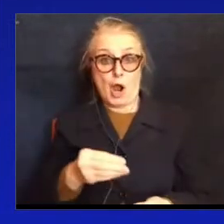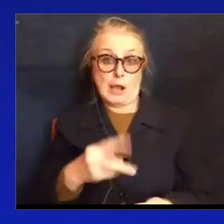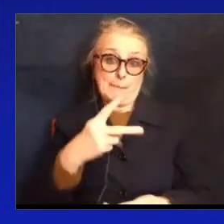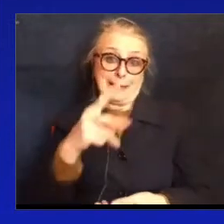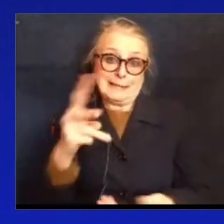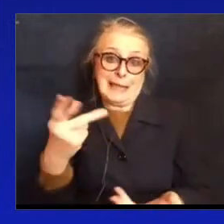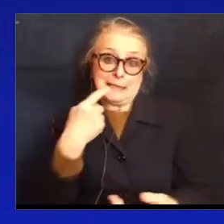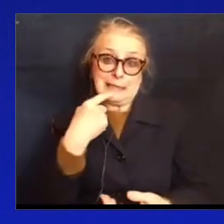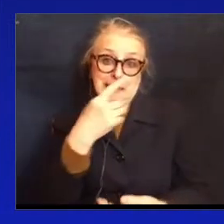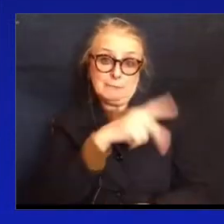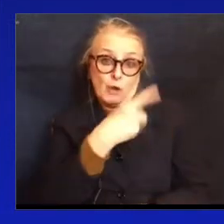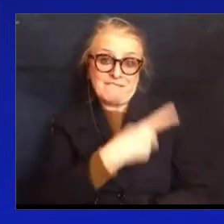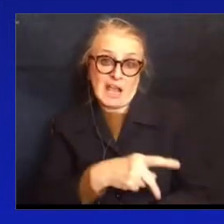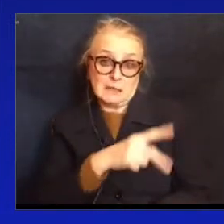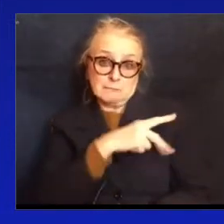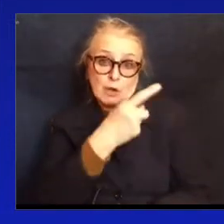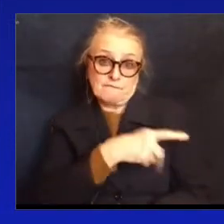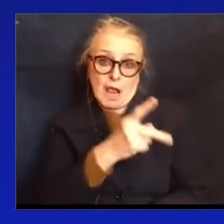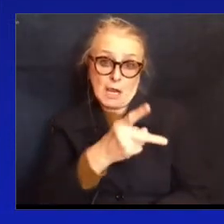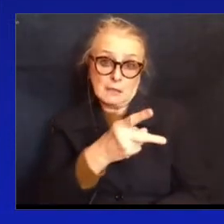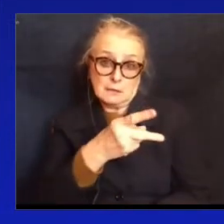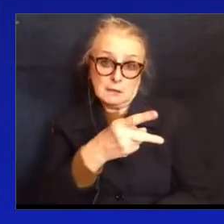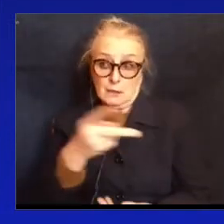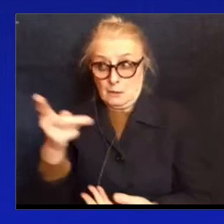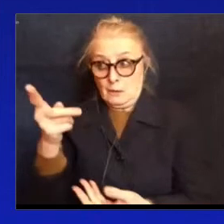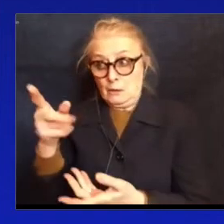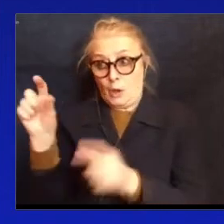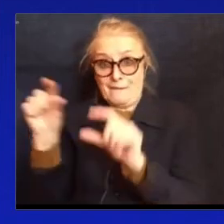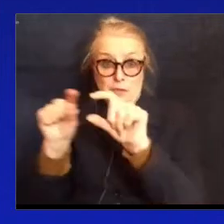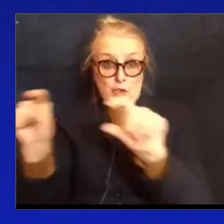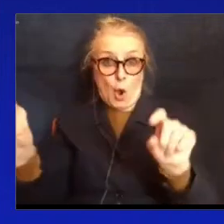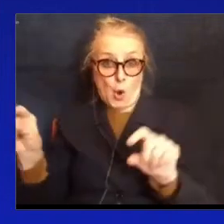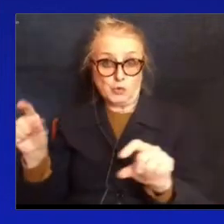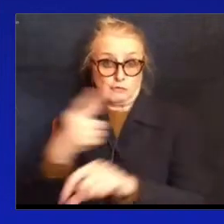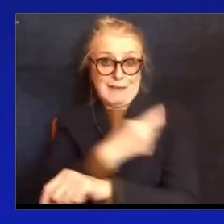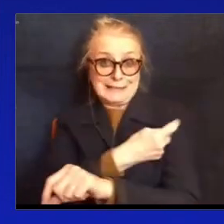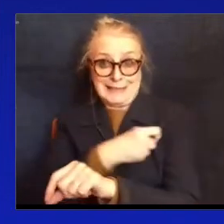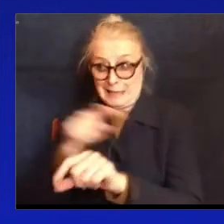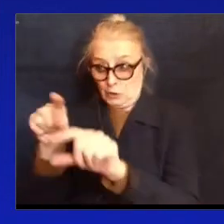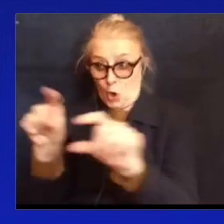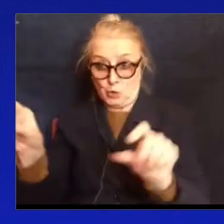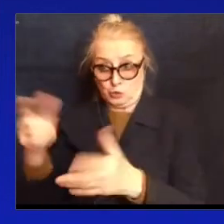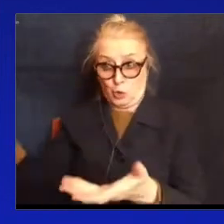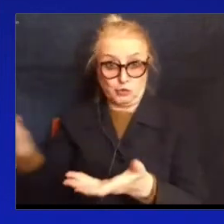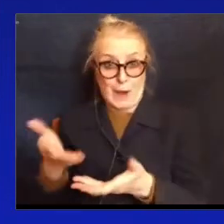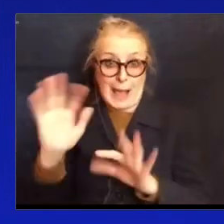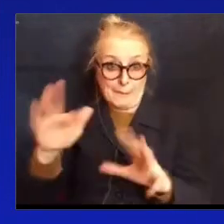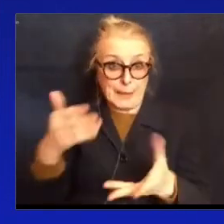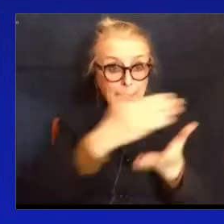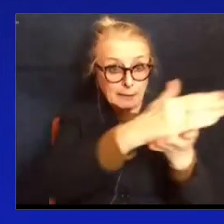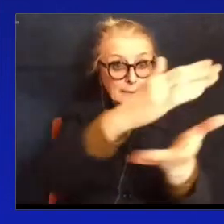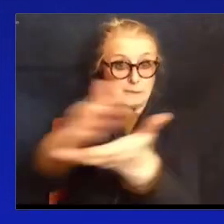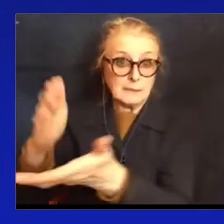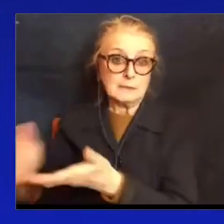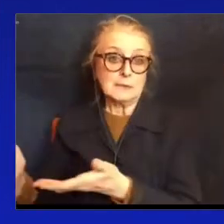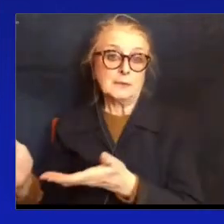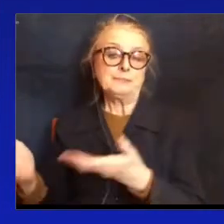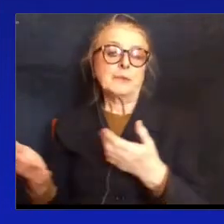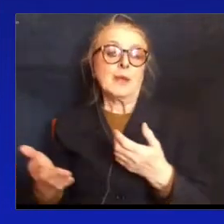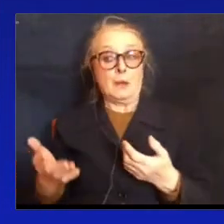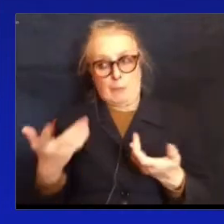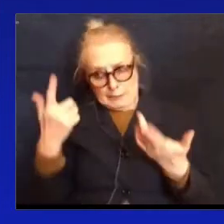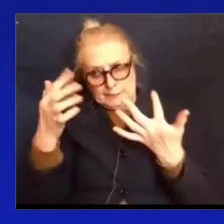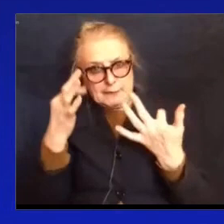looking at the priority groups and those who are the most vulnerable, and to assure that we can achieve those objectives first. So